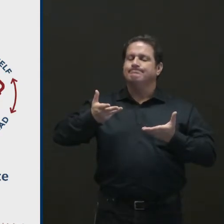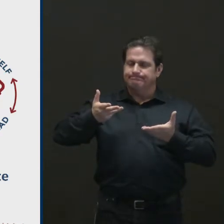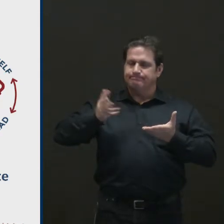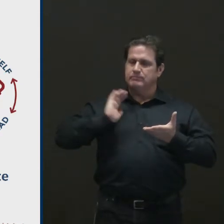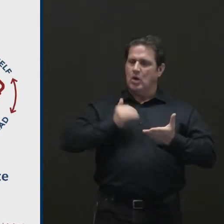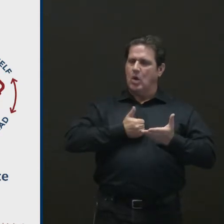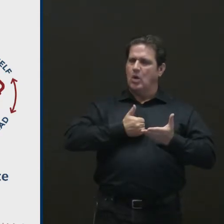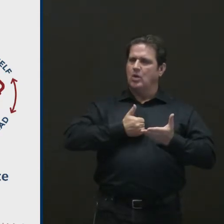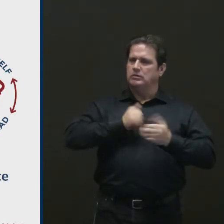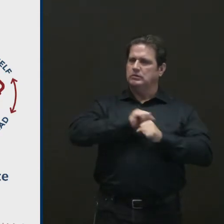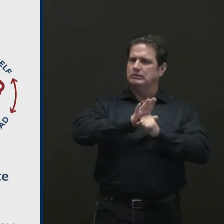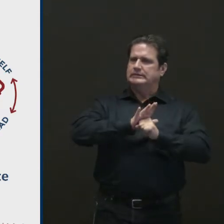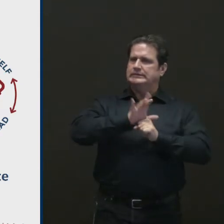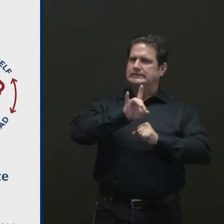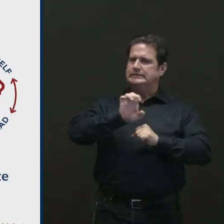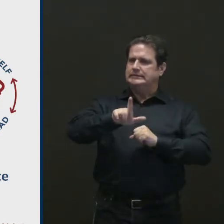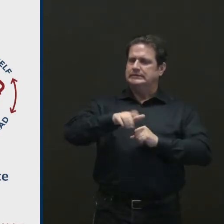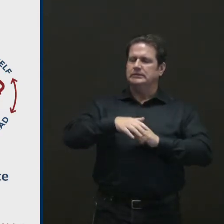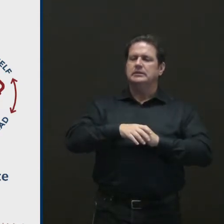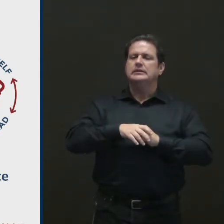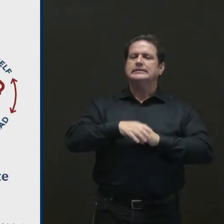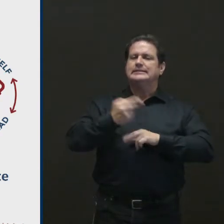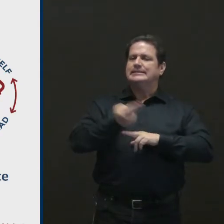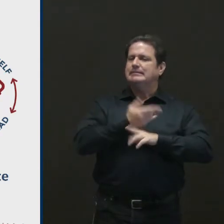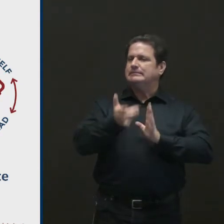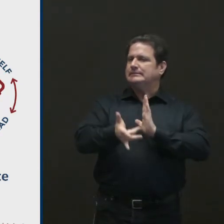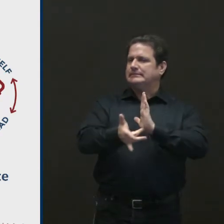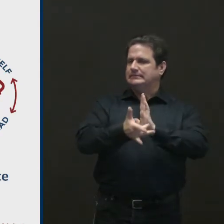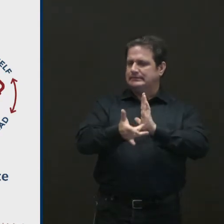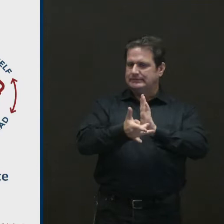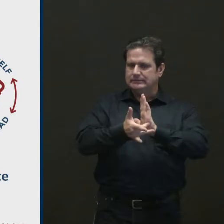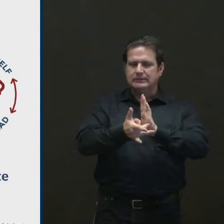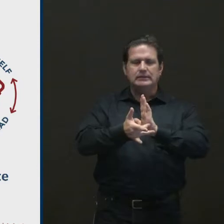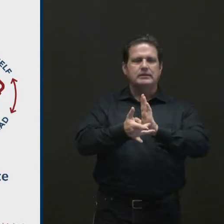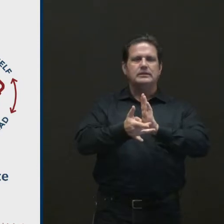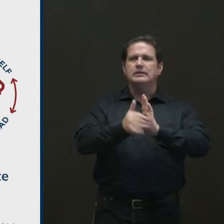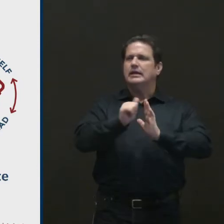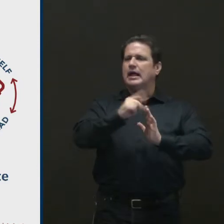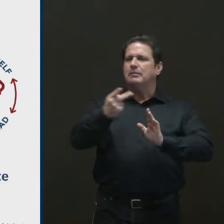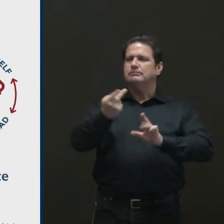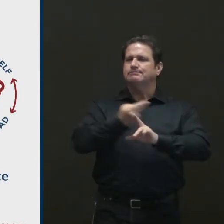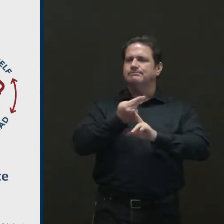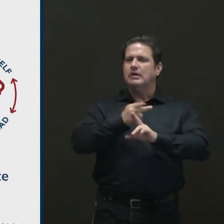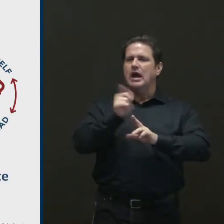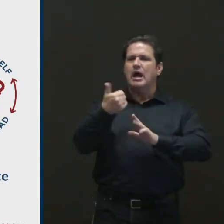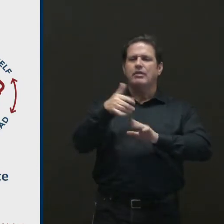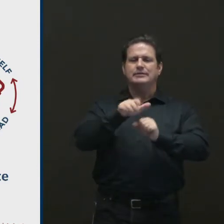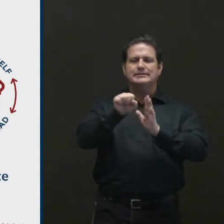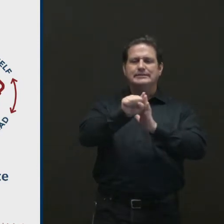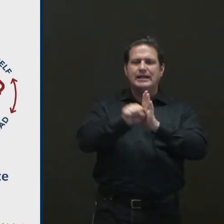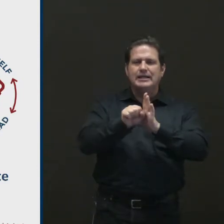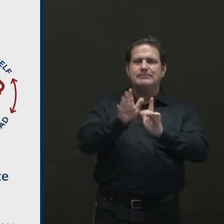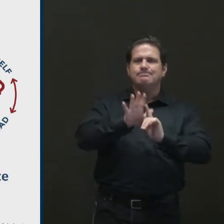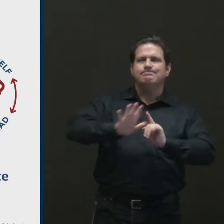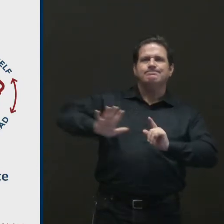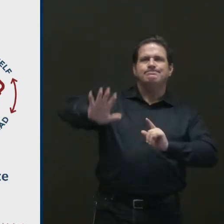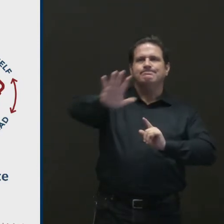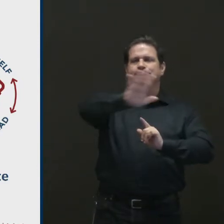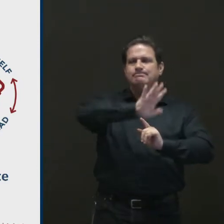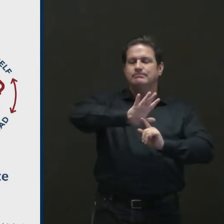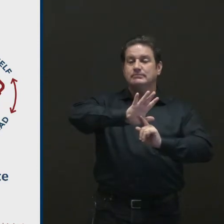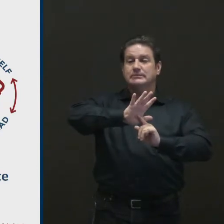app, COVID Alert DE, utilizes the same technology as those apps being considered by surrounding states. And so